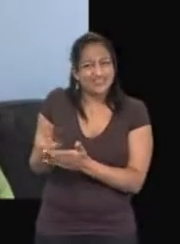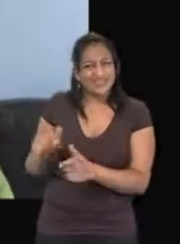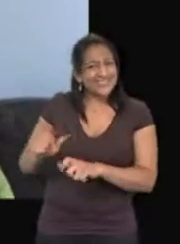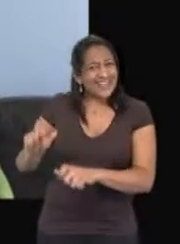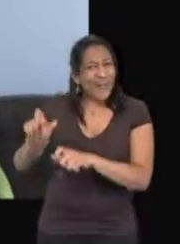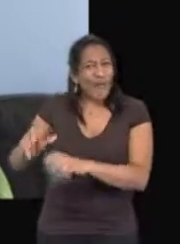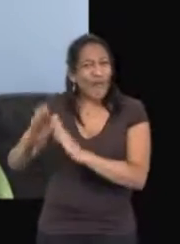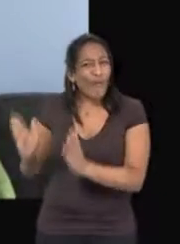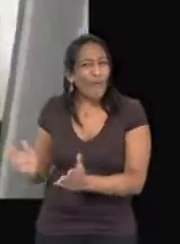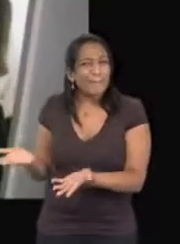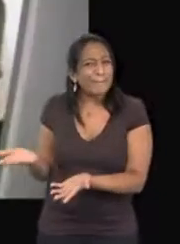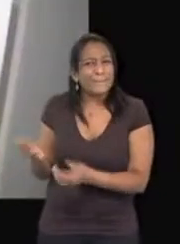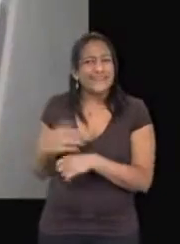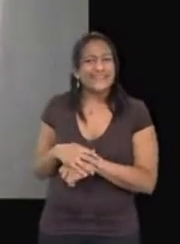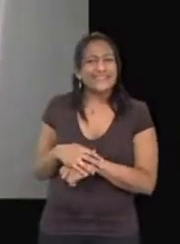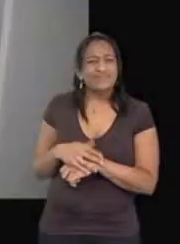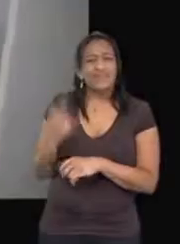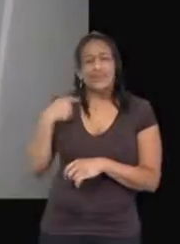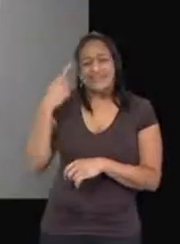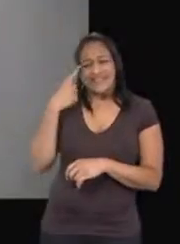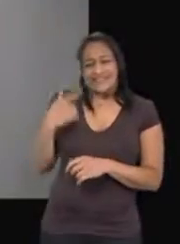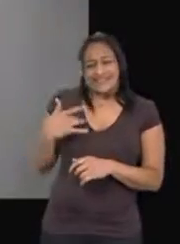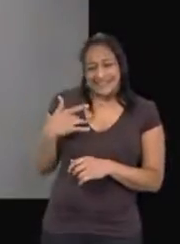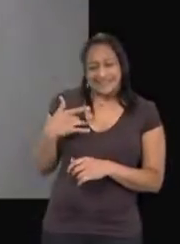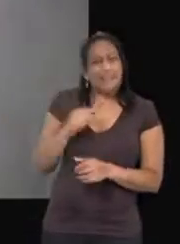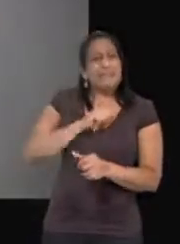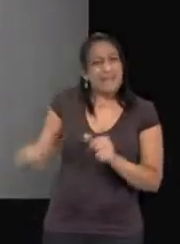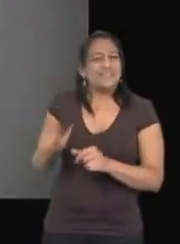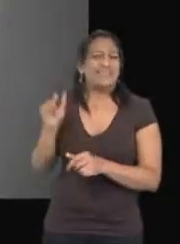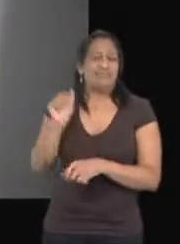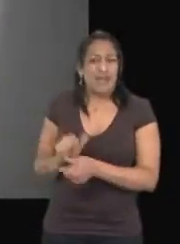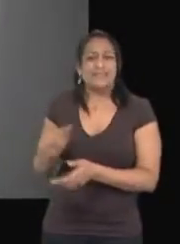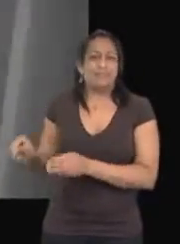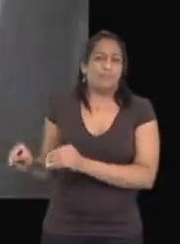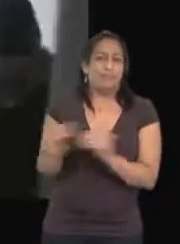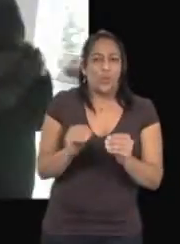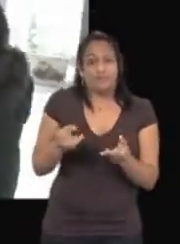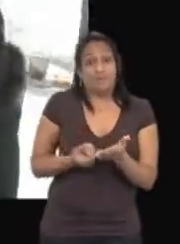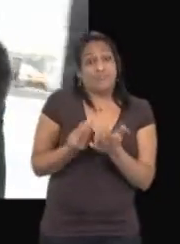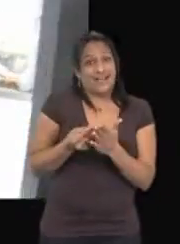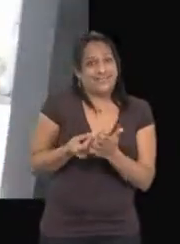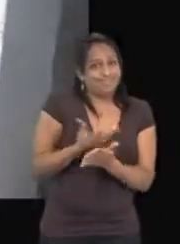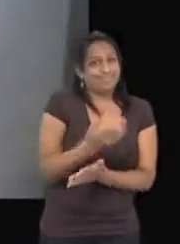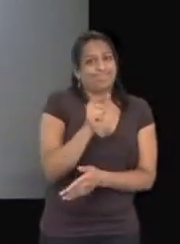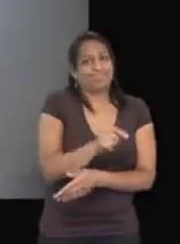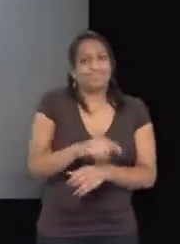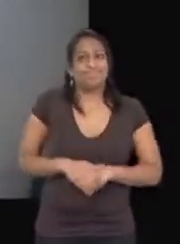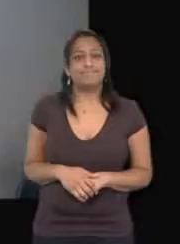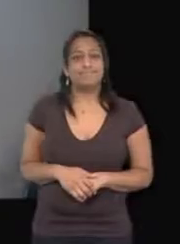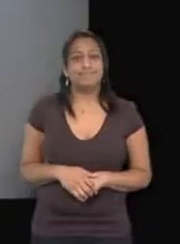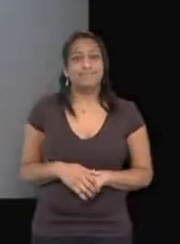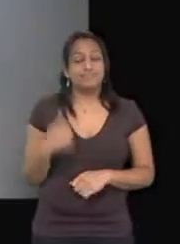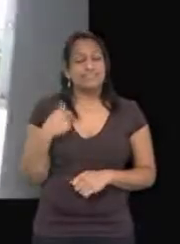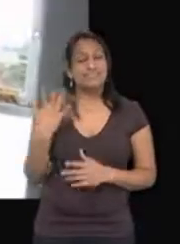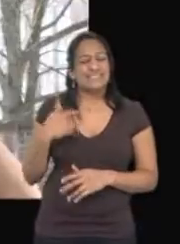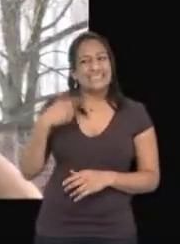at home. But then for lots of reasons, this felt like a really, really good time to make this kind of move. I had to have a really big